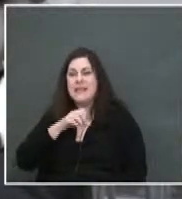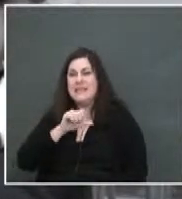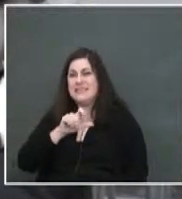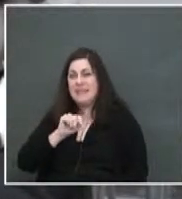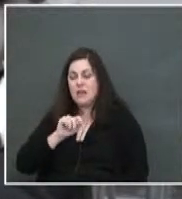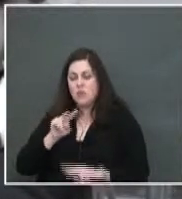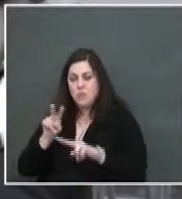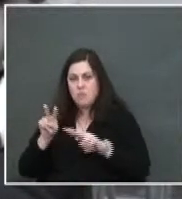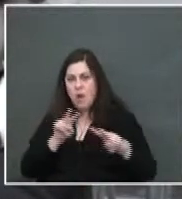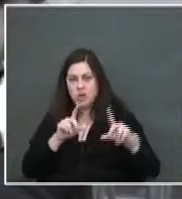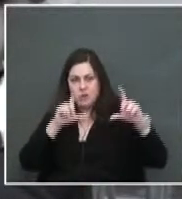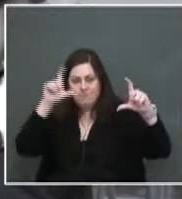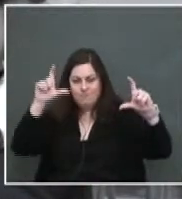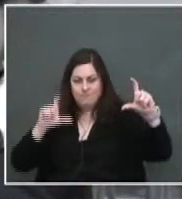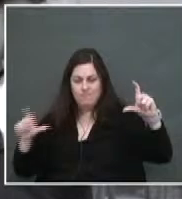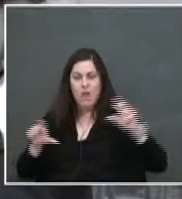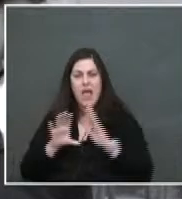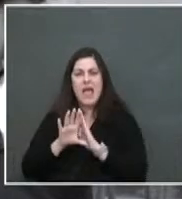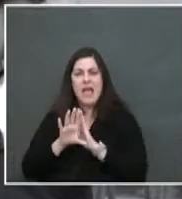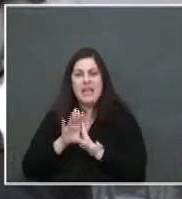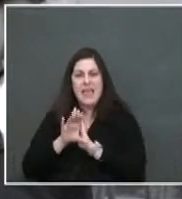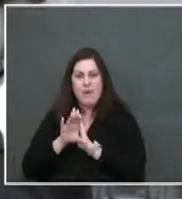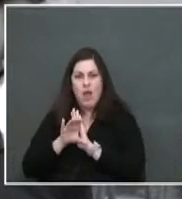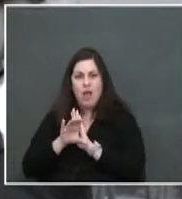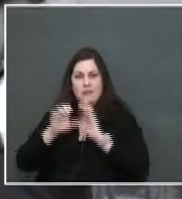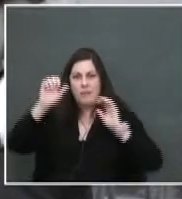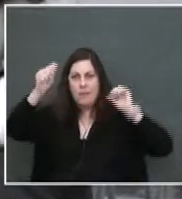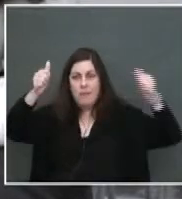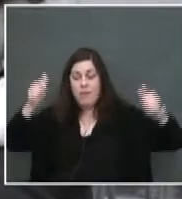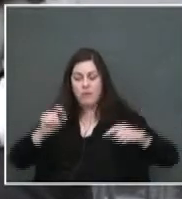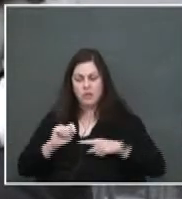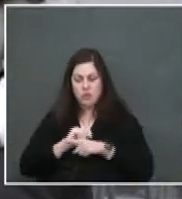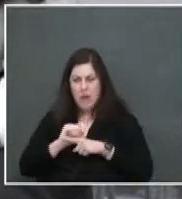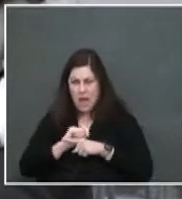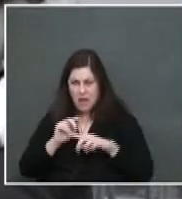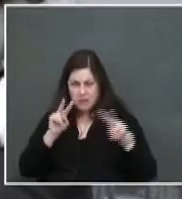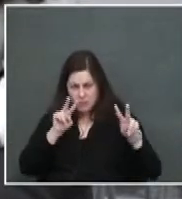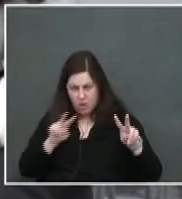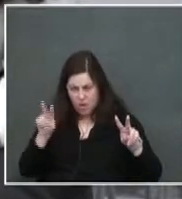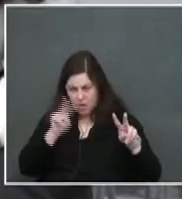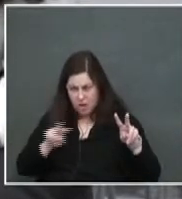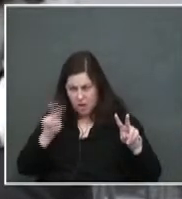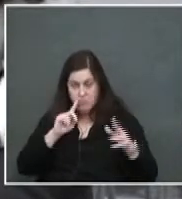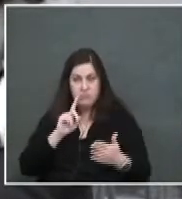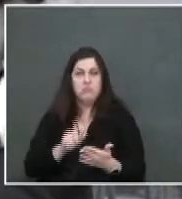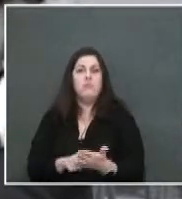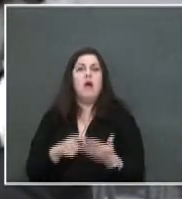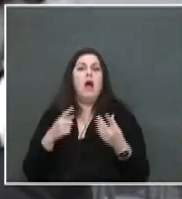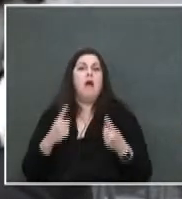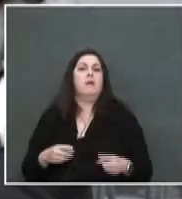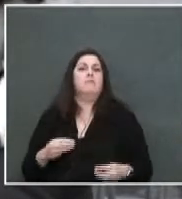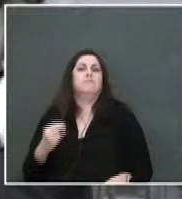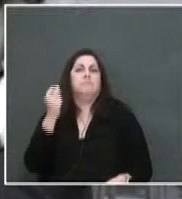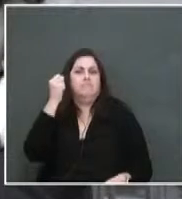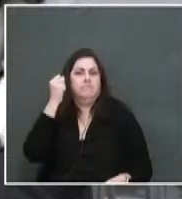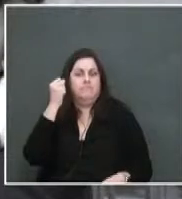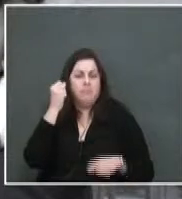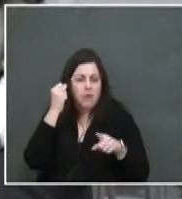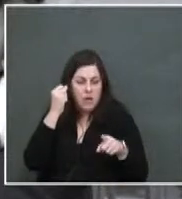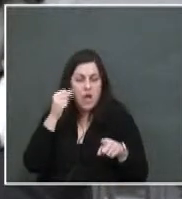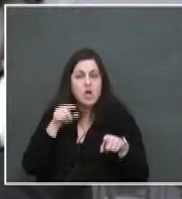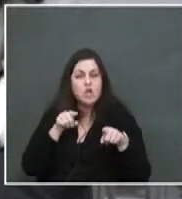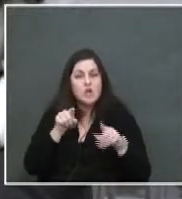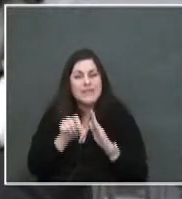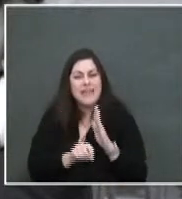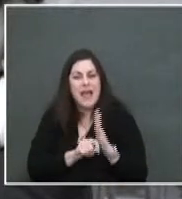feeds, with the idea being, since they're trained, they'll be able to recognize something that's happening immediately during specific times of the day.